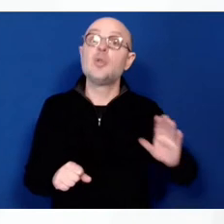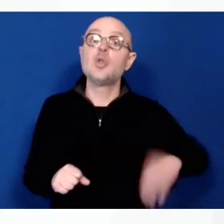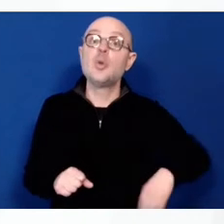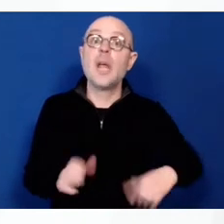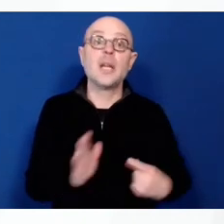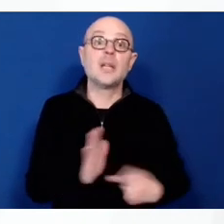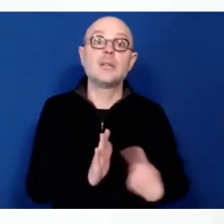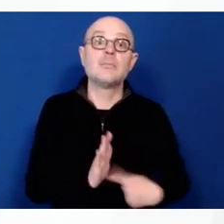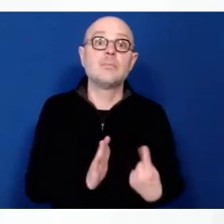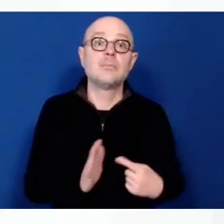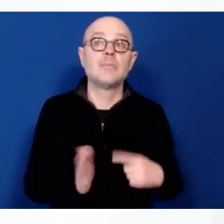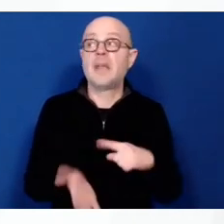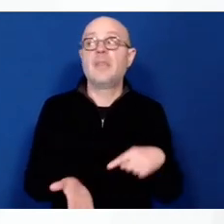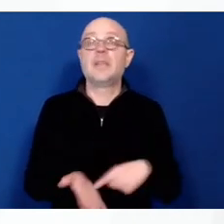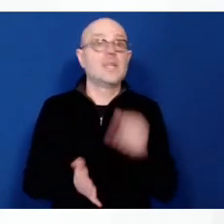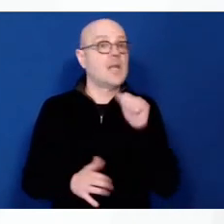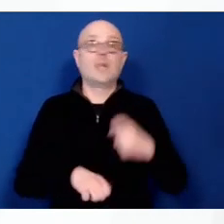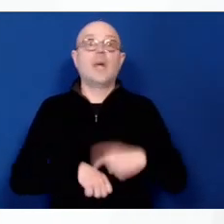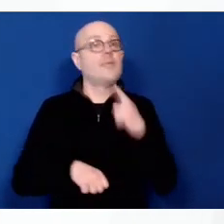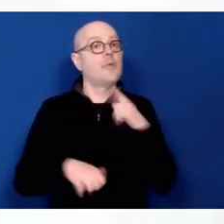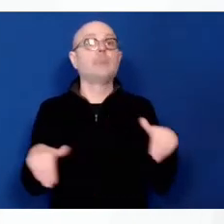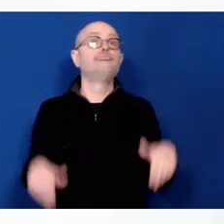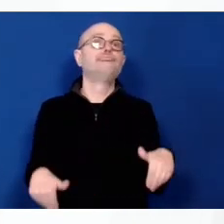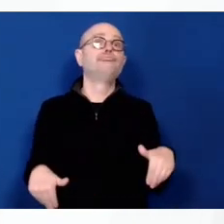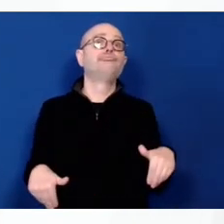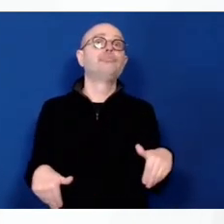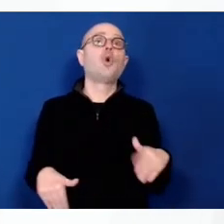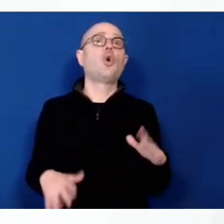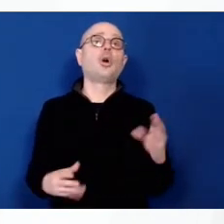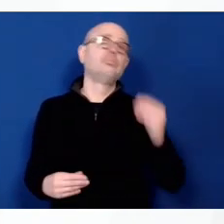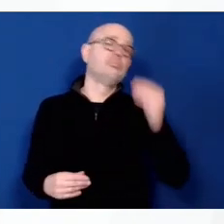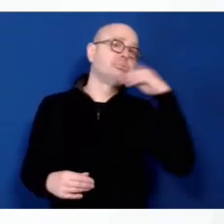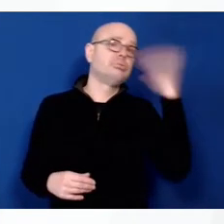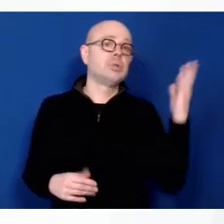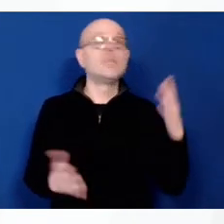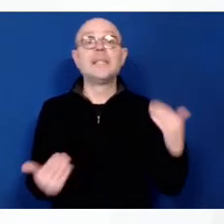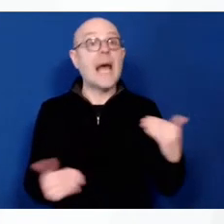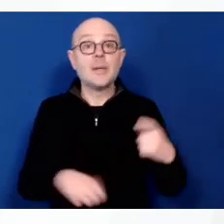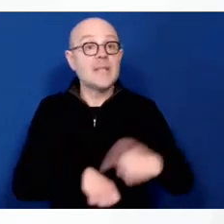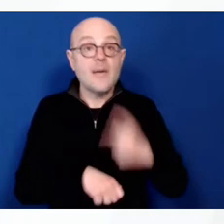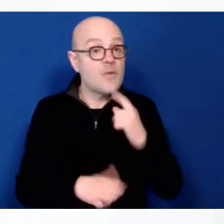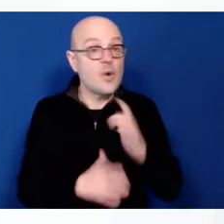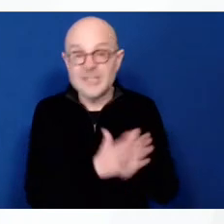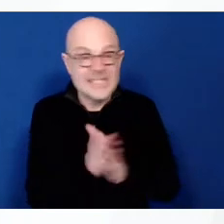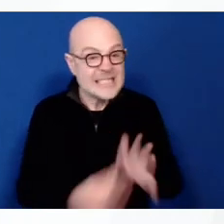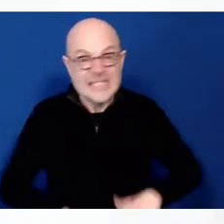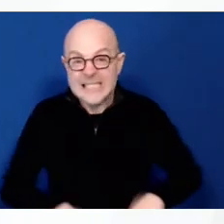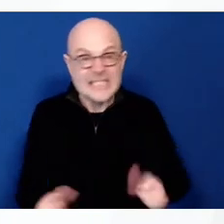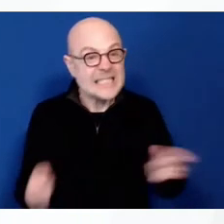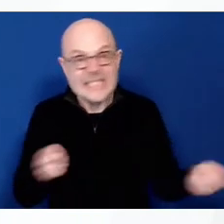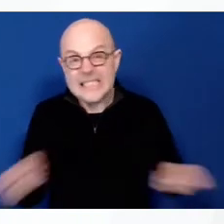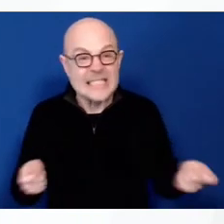no time for apathy or complacency. This is a time for vigorous and positive action.